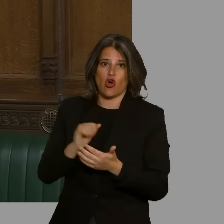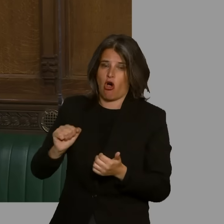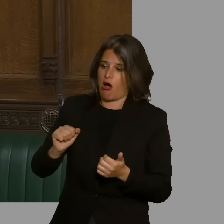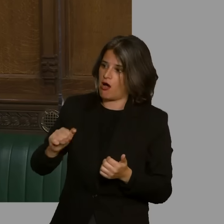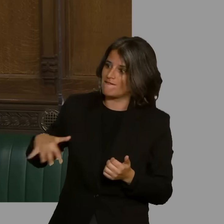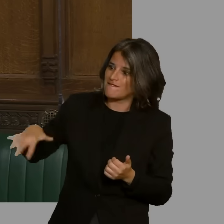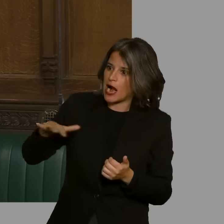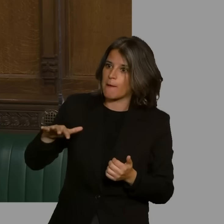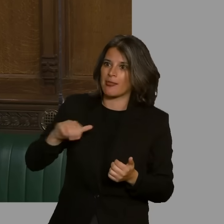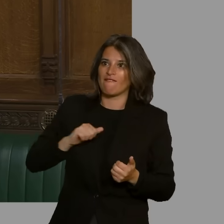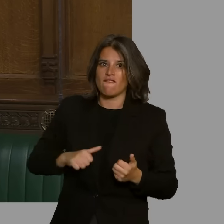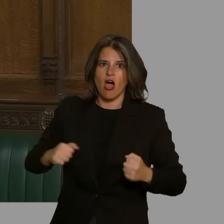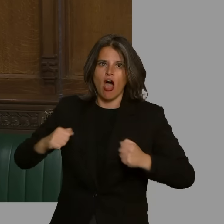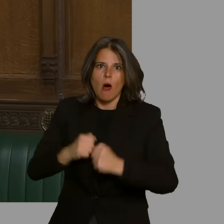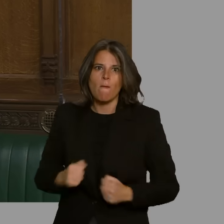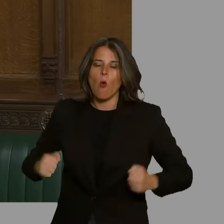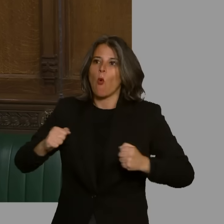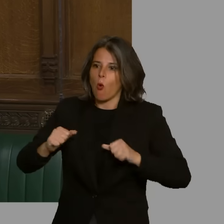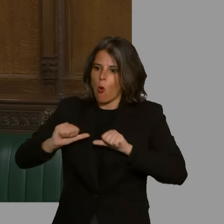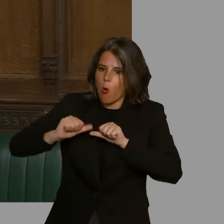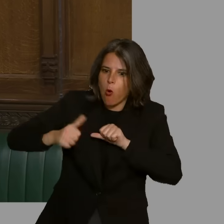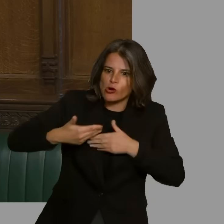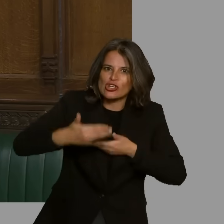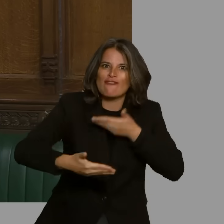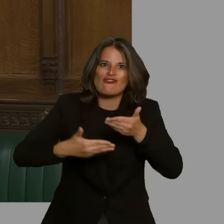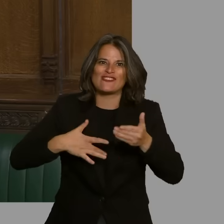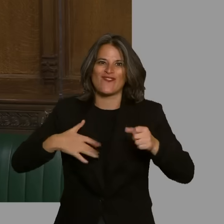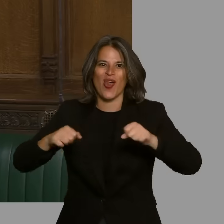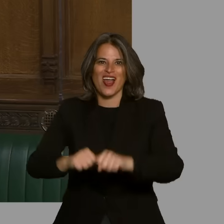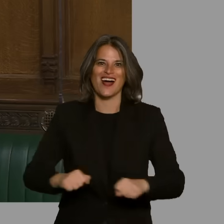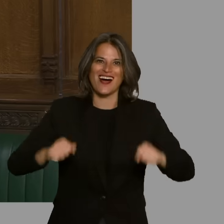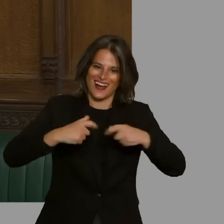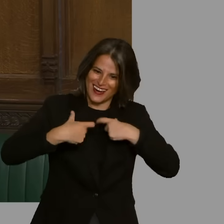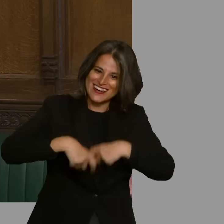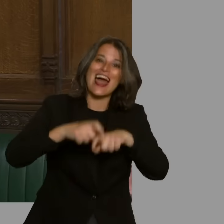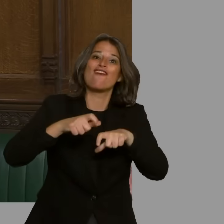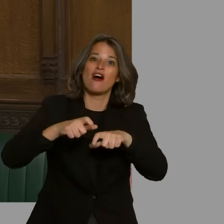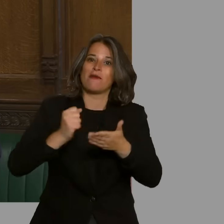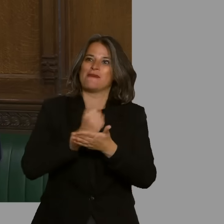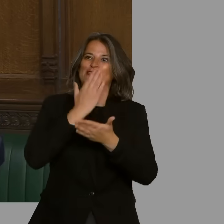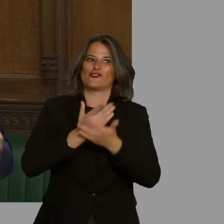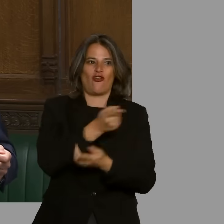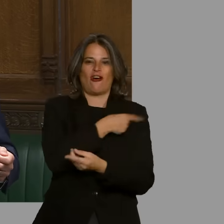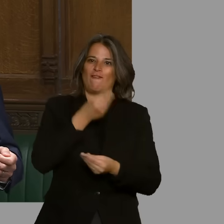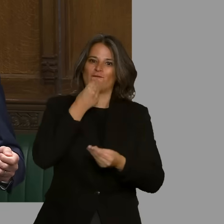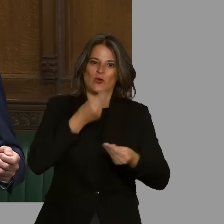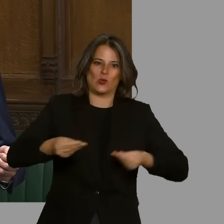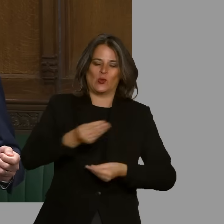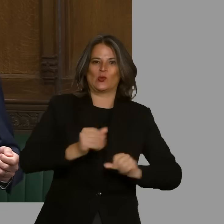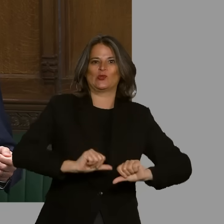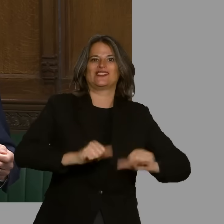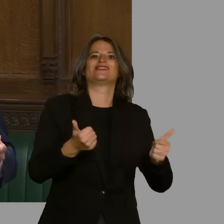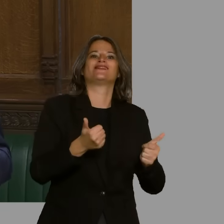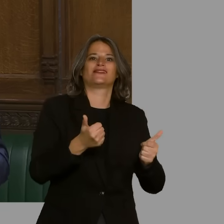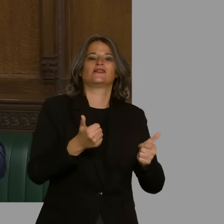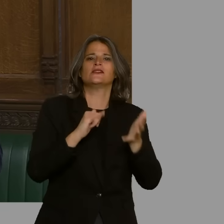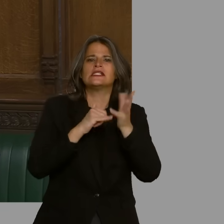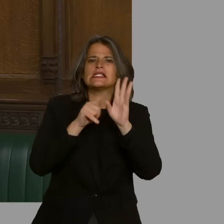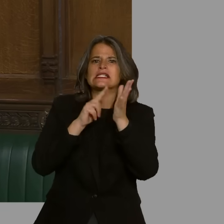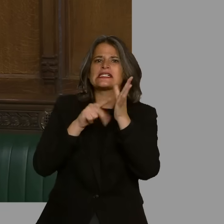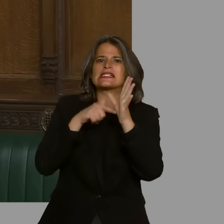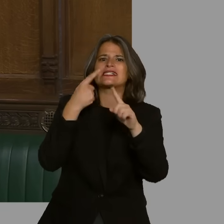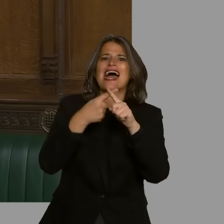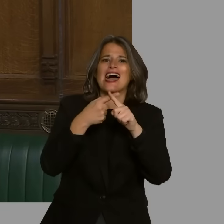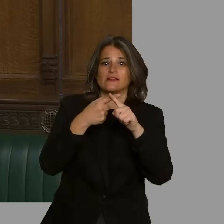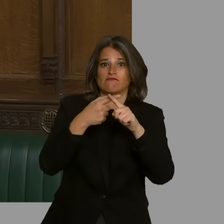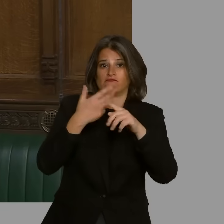report proposing a number of compromise amendments and changes that would both deliver to the government and